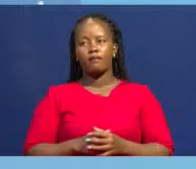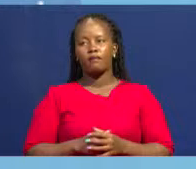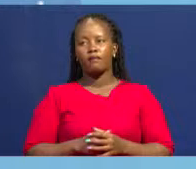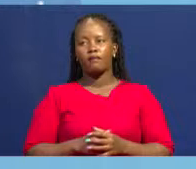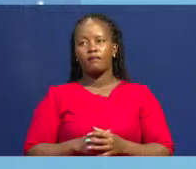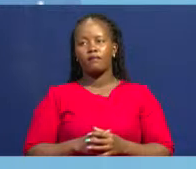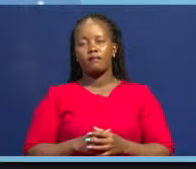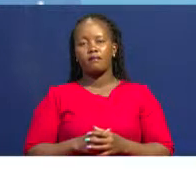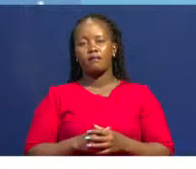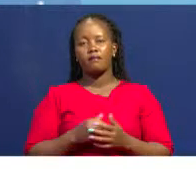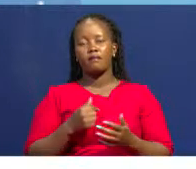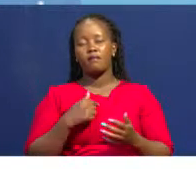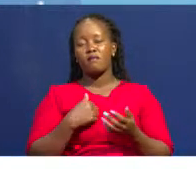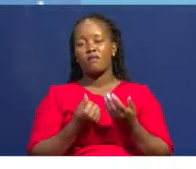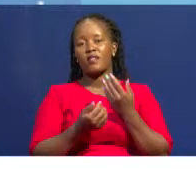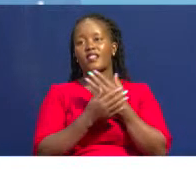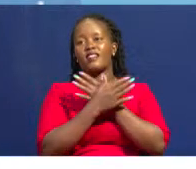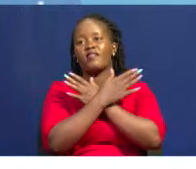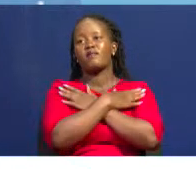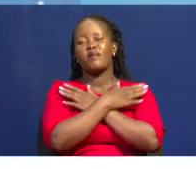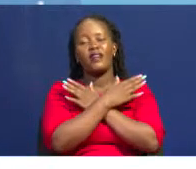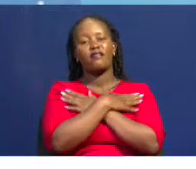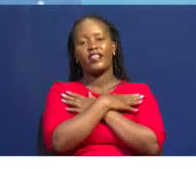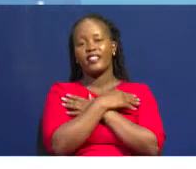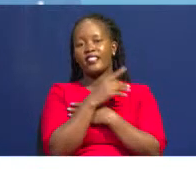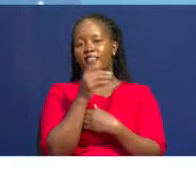Unfortunately, my friend Omata here will make